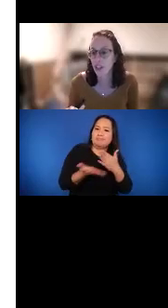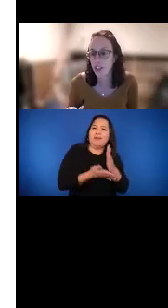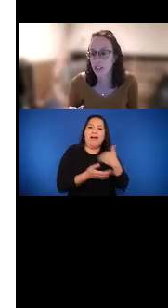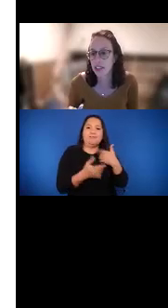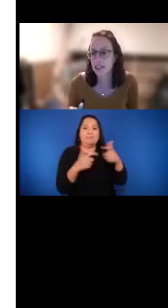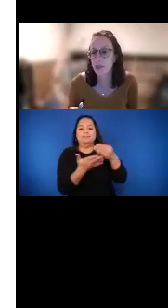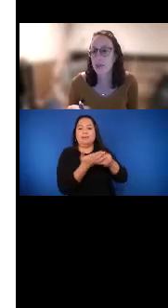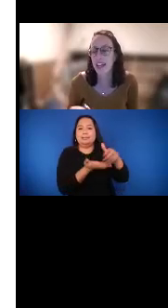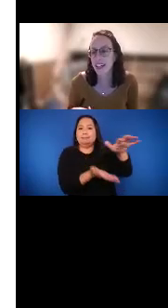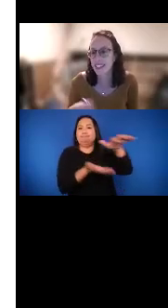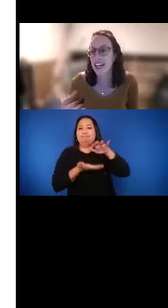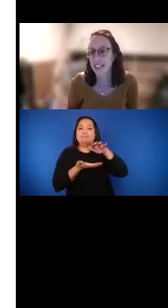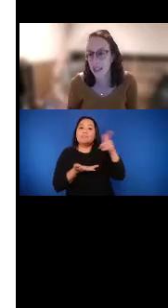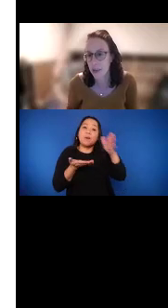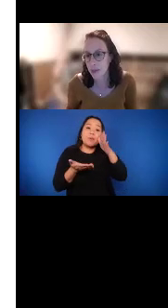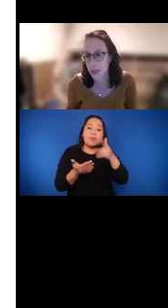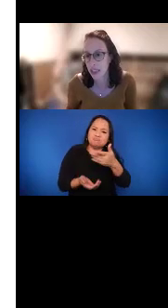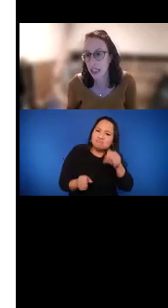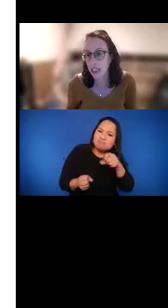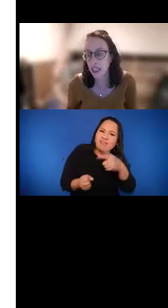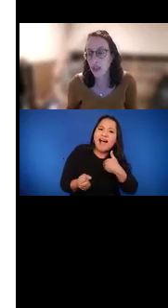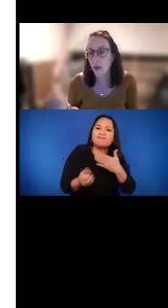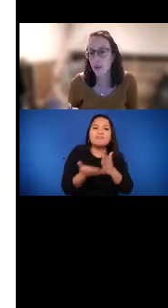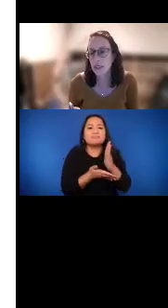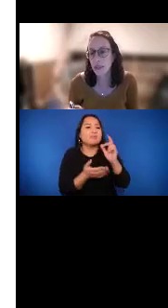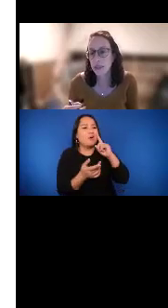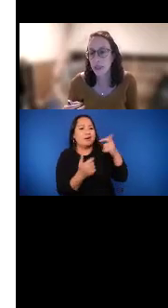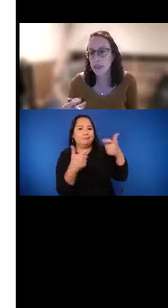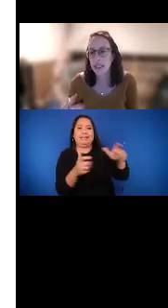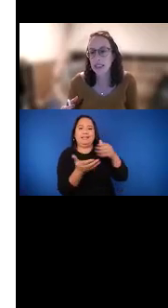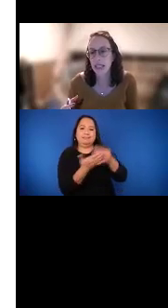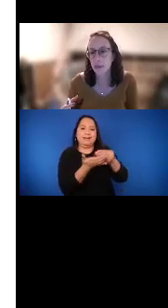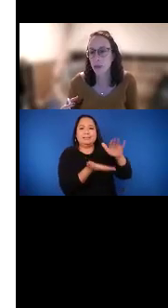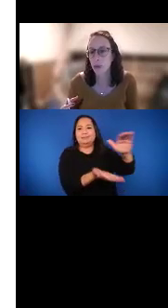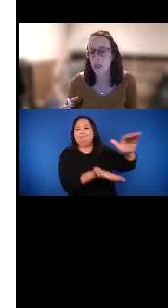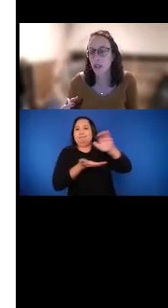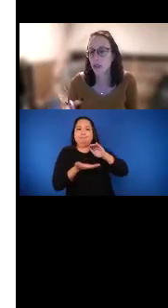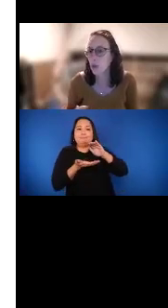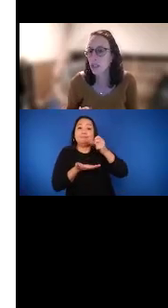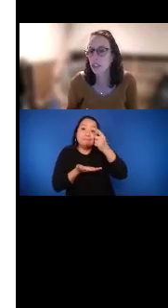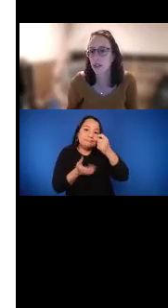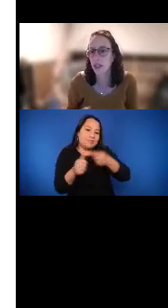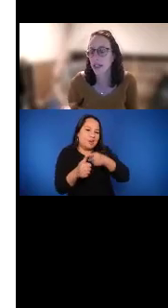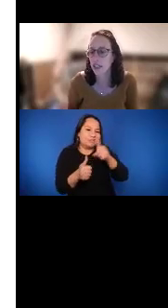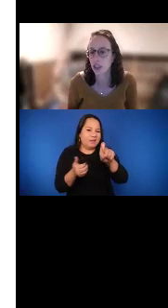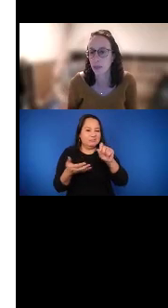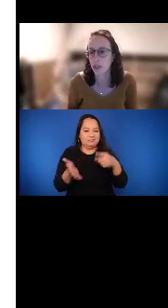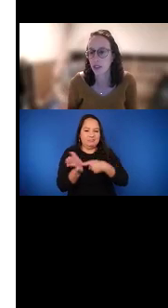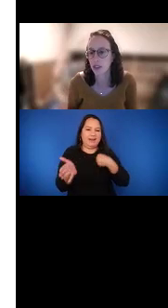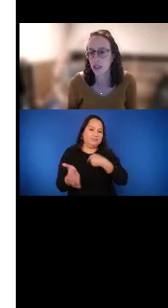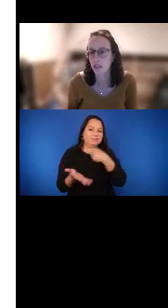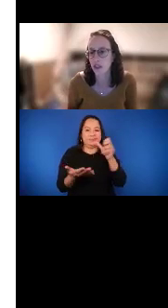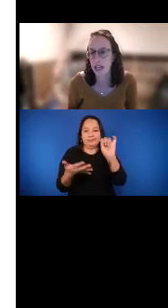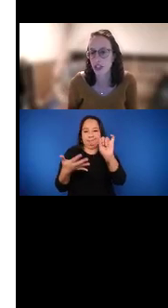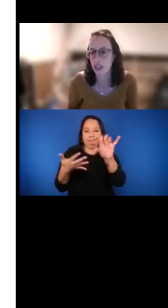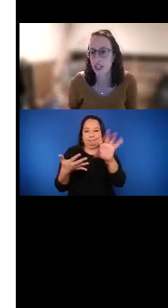but first pay us X amount of money. Or sometimes these scams work solely to collect your